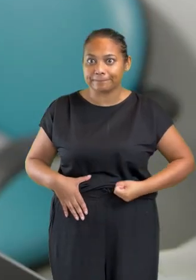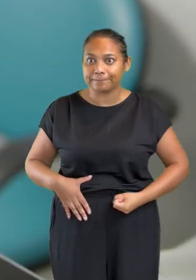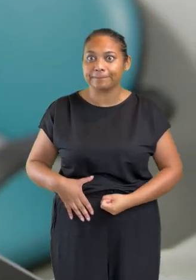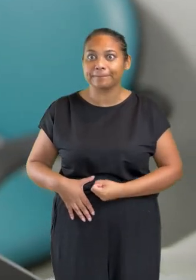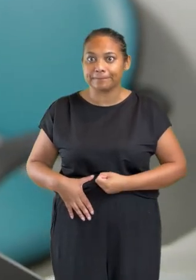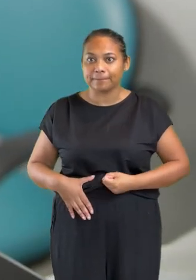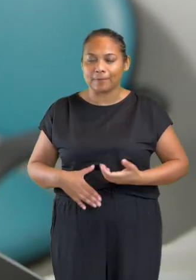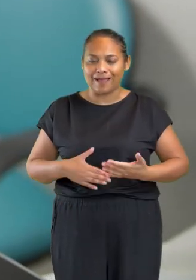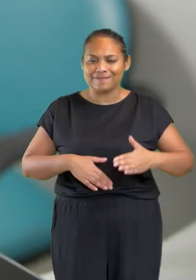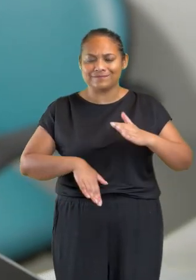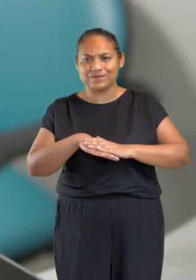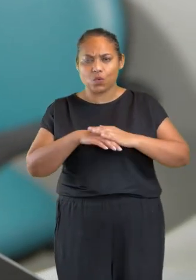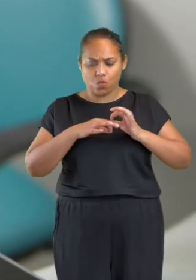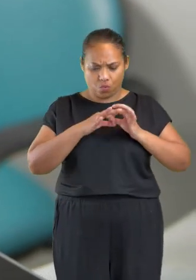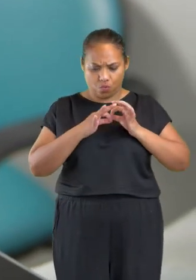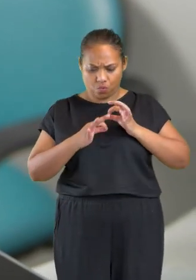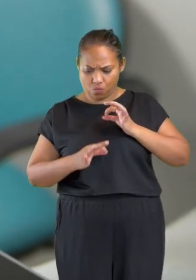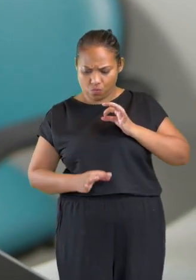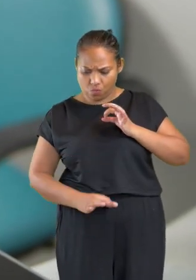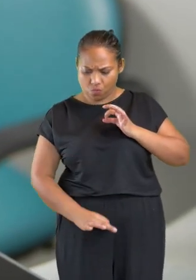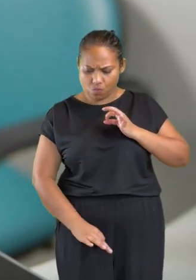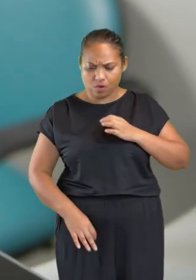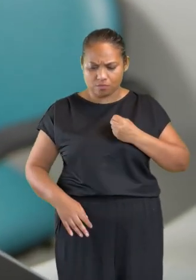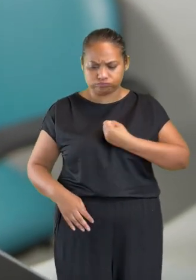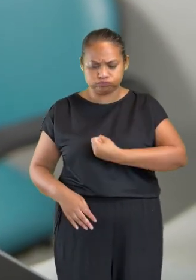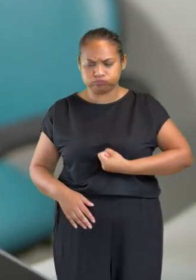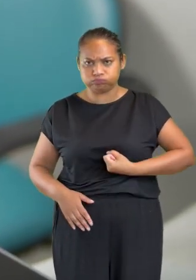Now I'm going to look at the